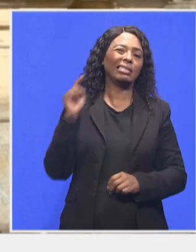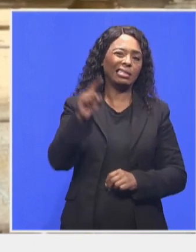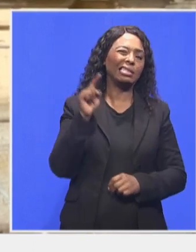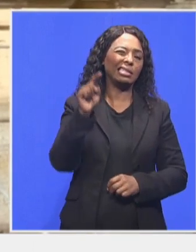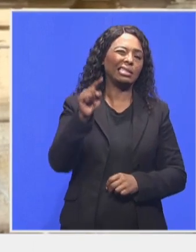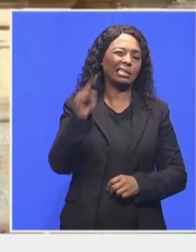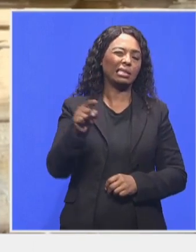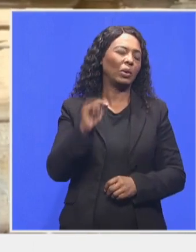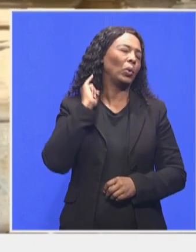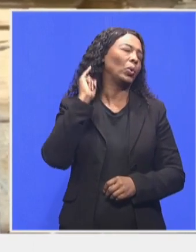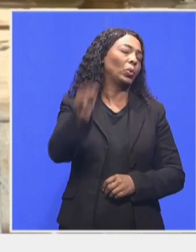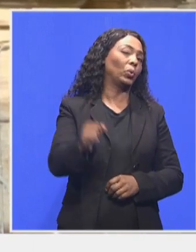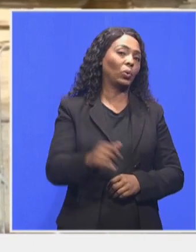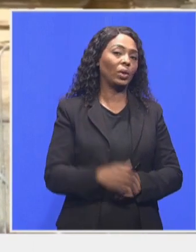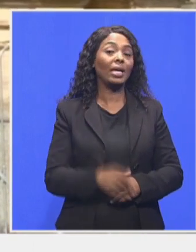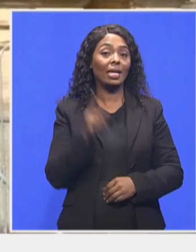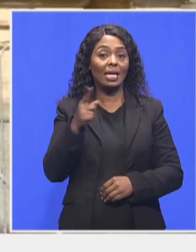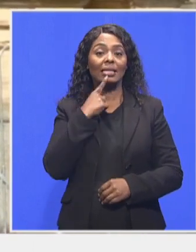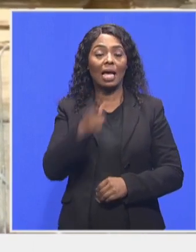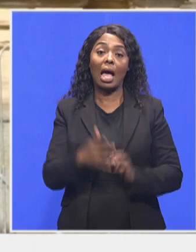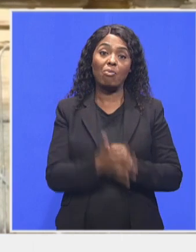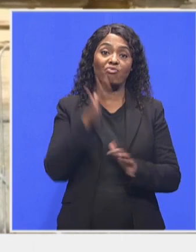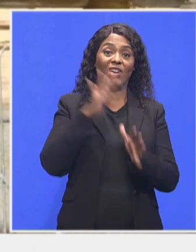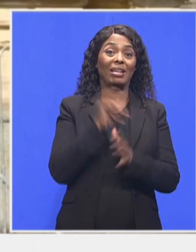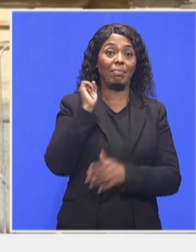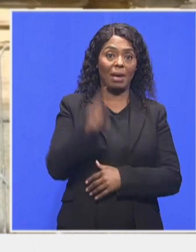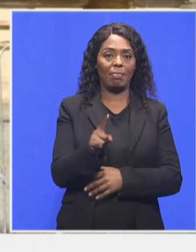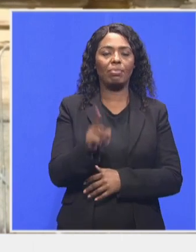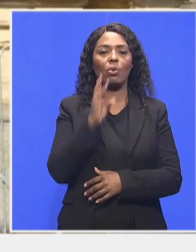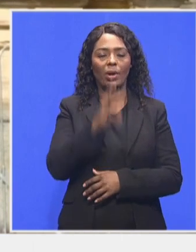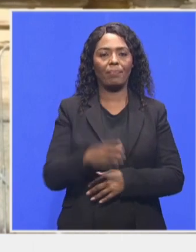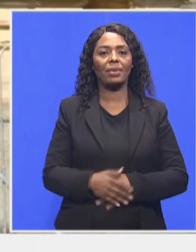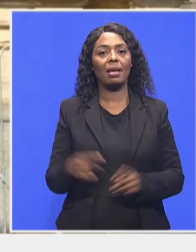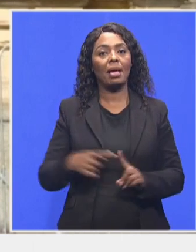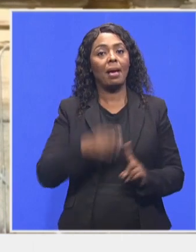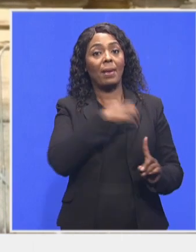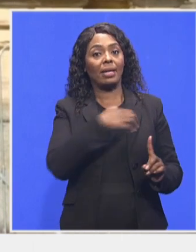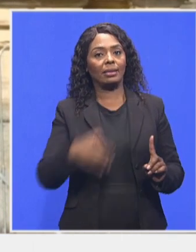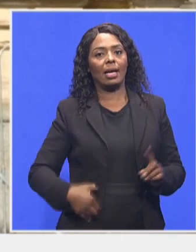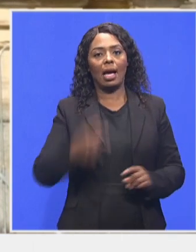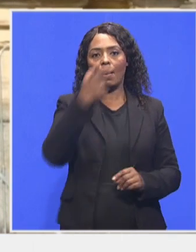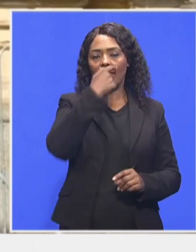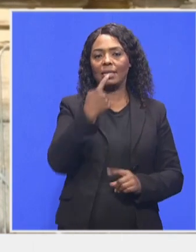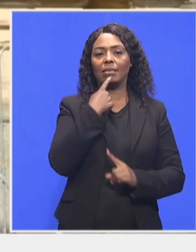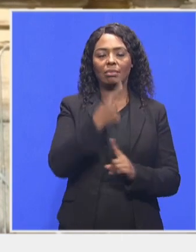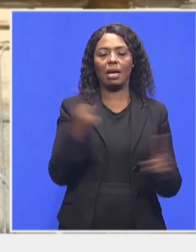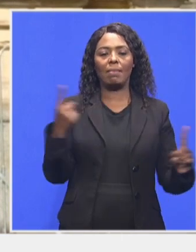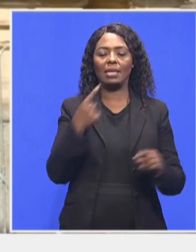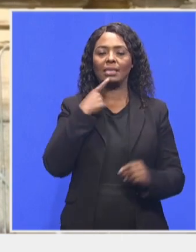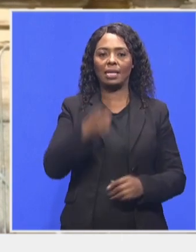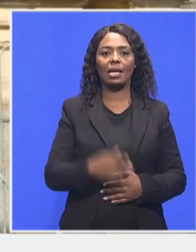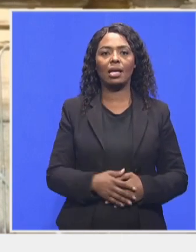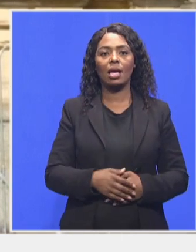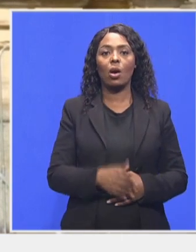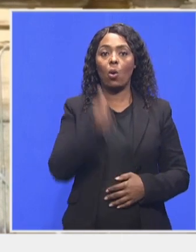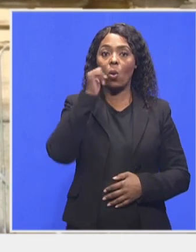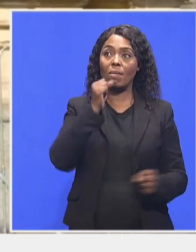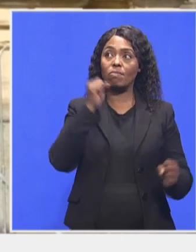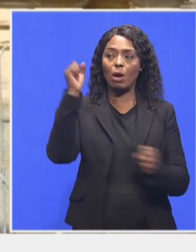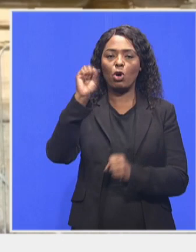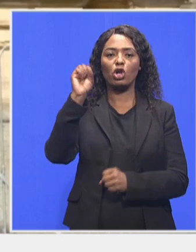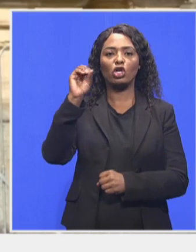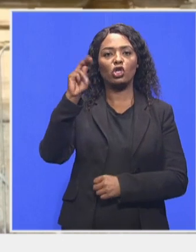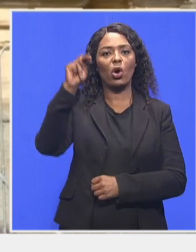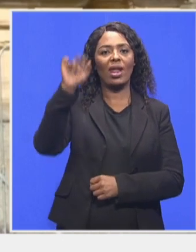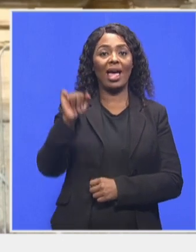is likely to be top of the agenda. The President, Cyril Ramaphosa, he set the scene, if you like, at the SONA a couple of weeks